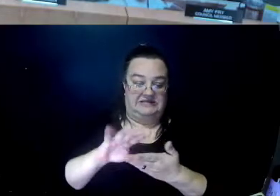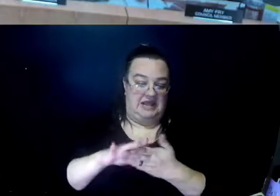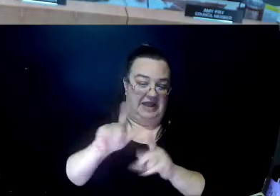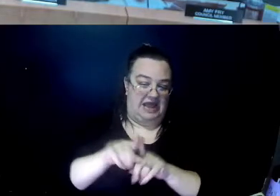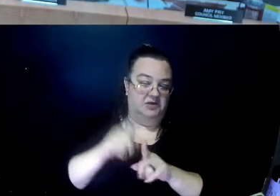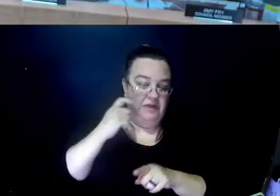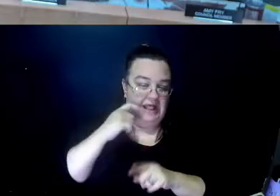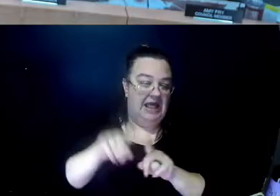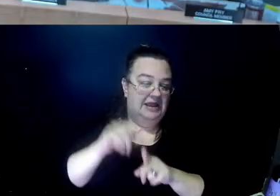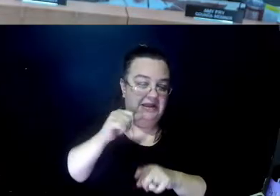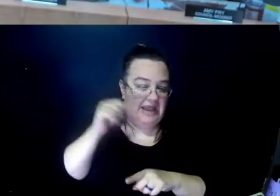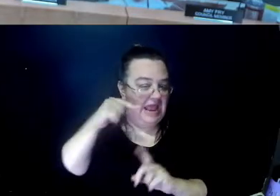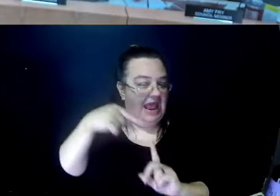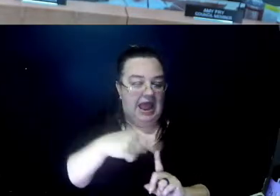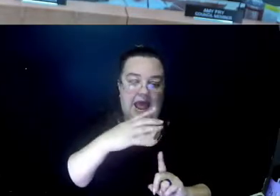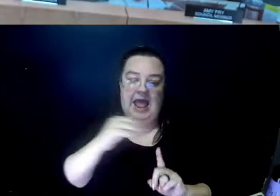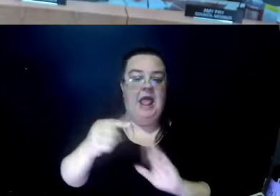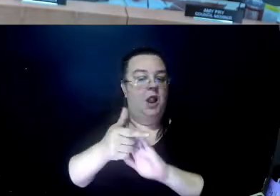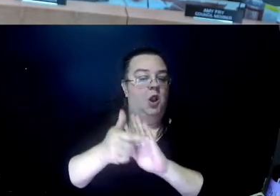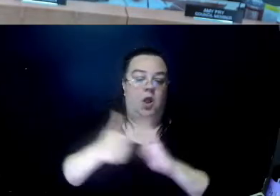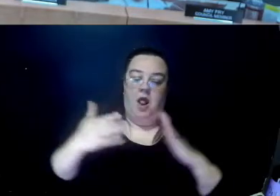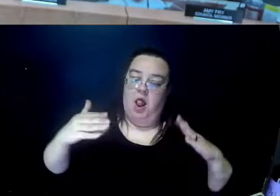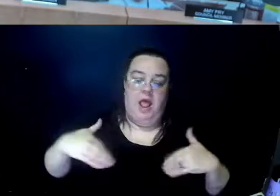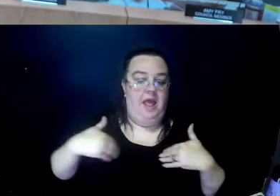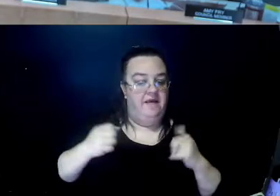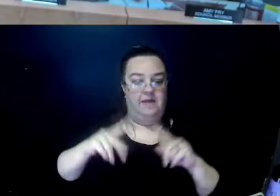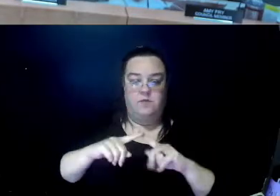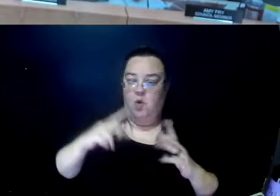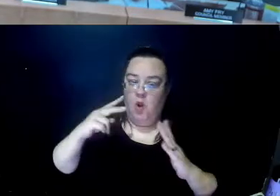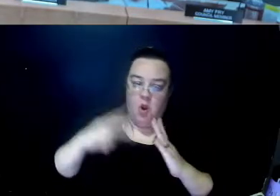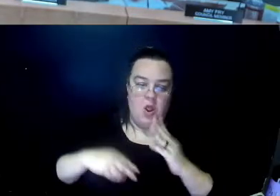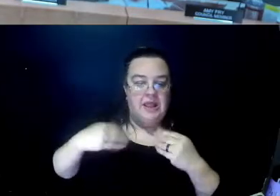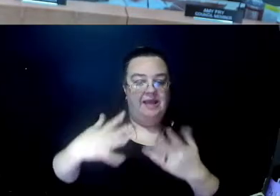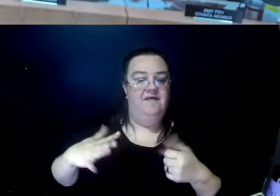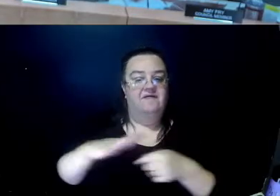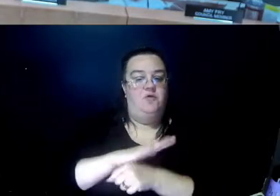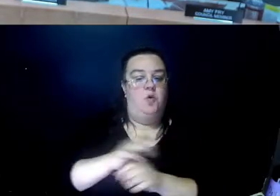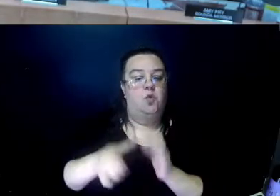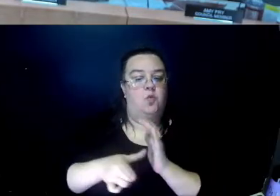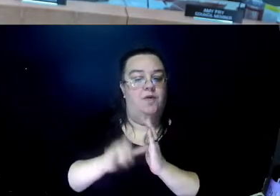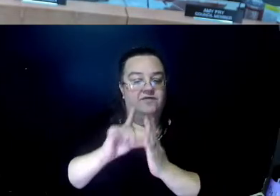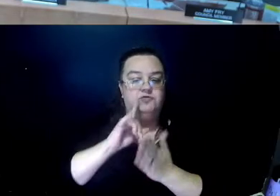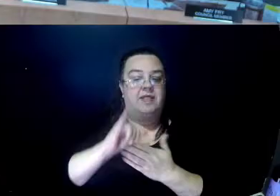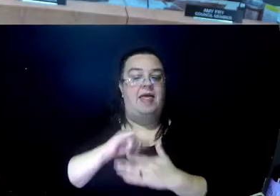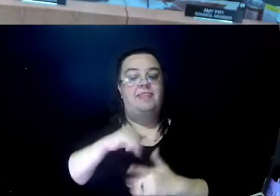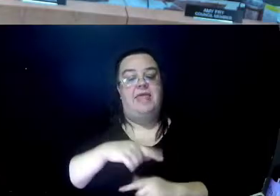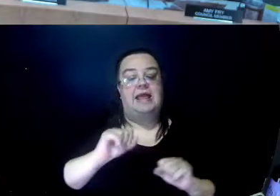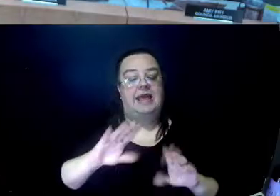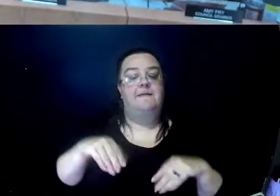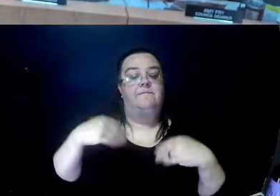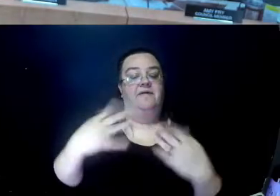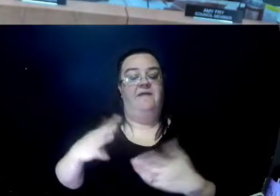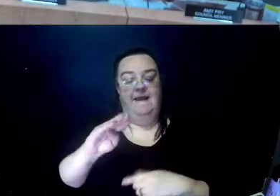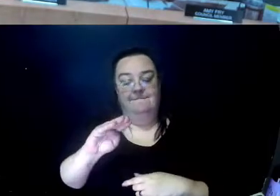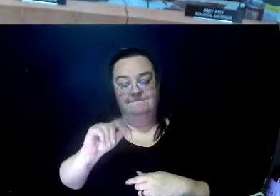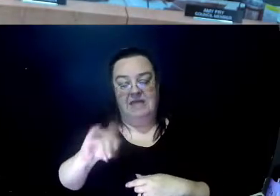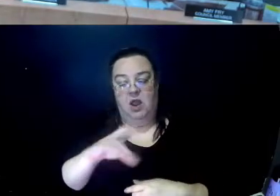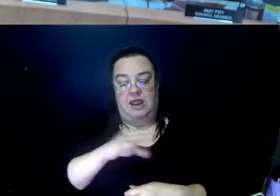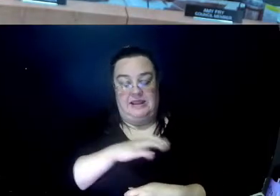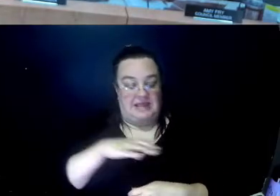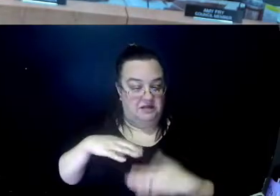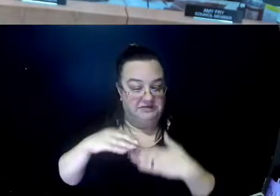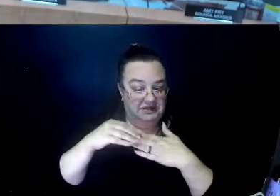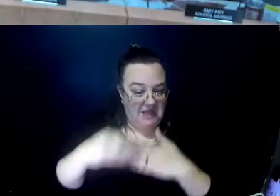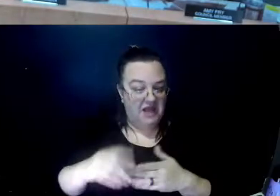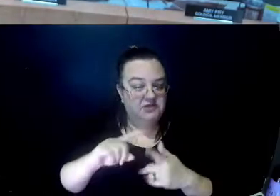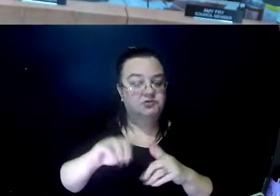Deloach have had an opportunity to actually look at it and give it a thorough review so that they can provide the mayor and council guidance to